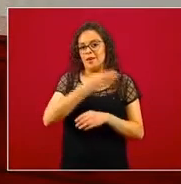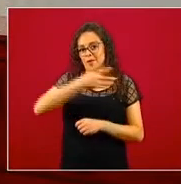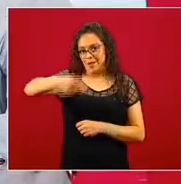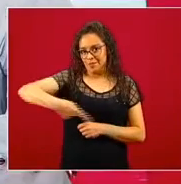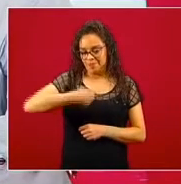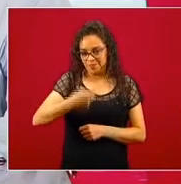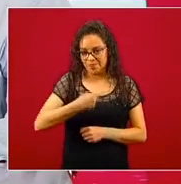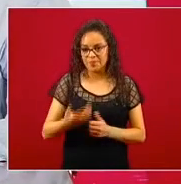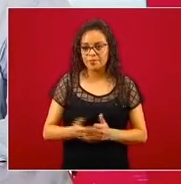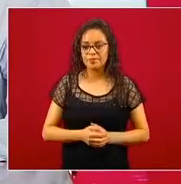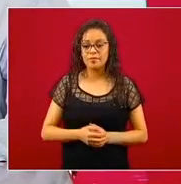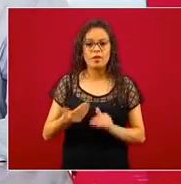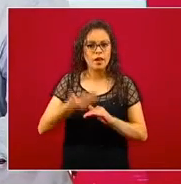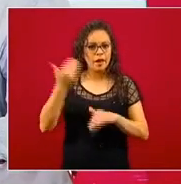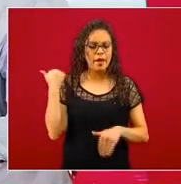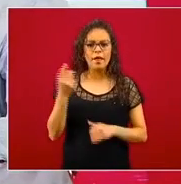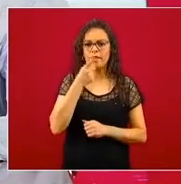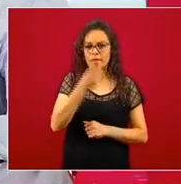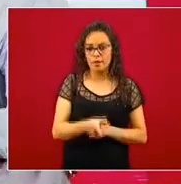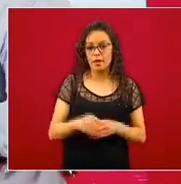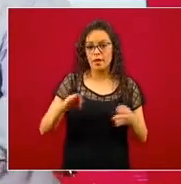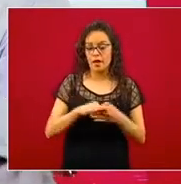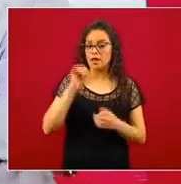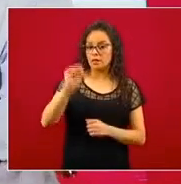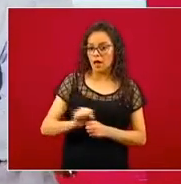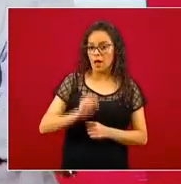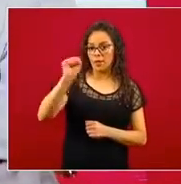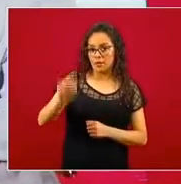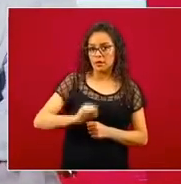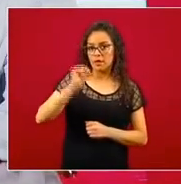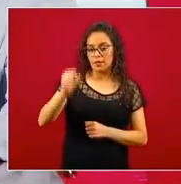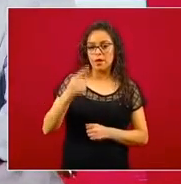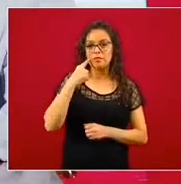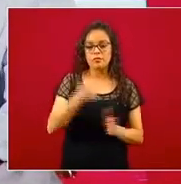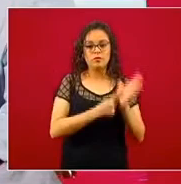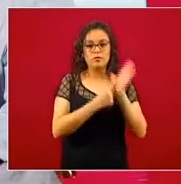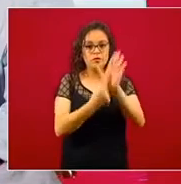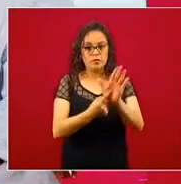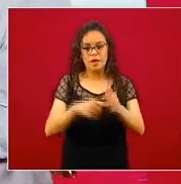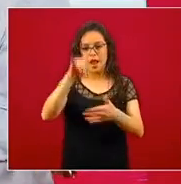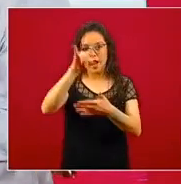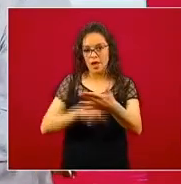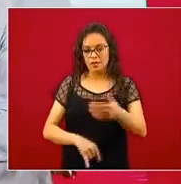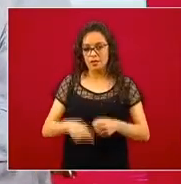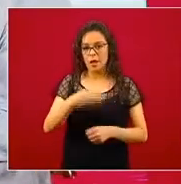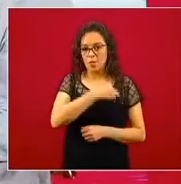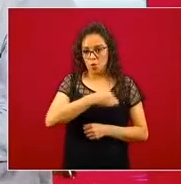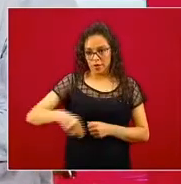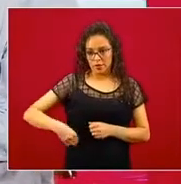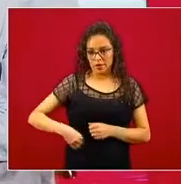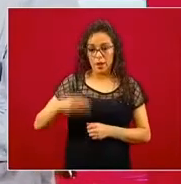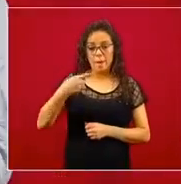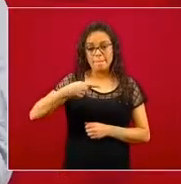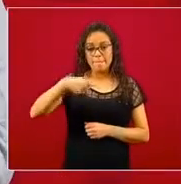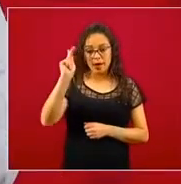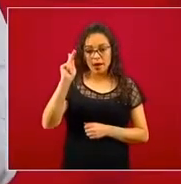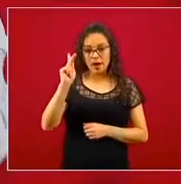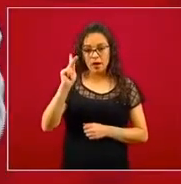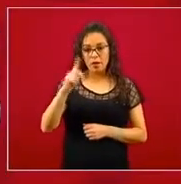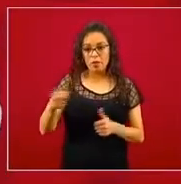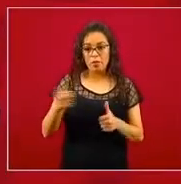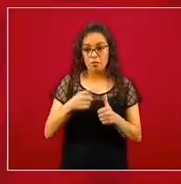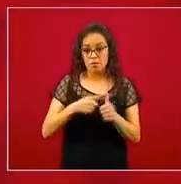Institution that is very proactive with good experience, and she's been sharing information. We do